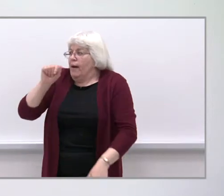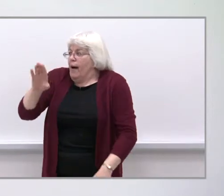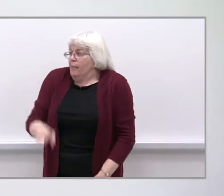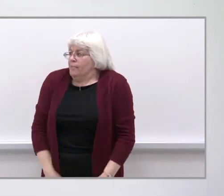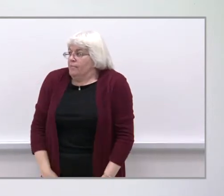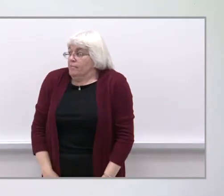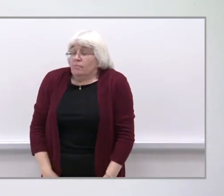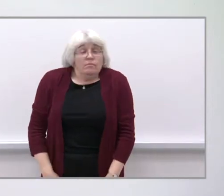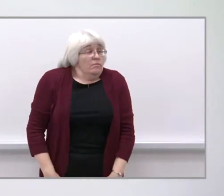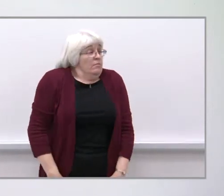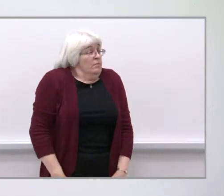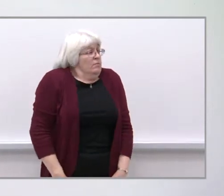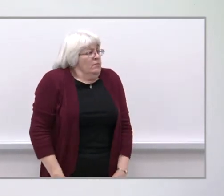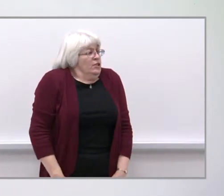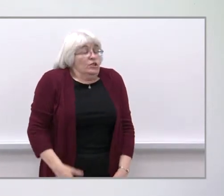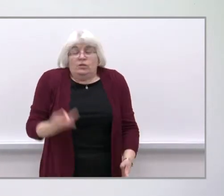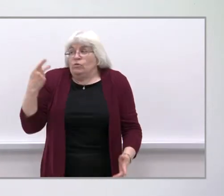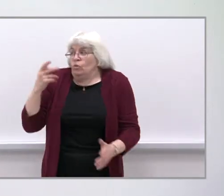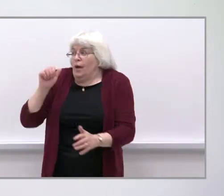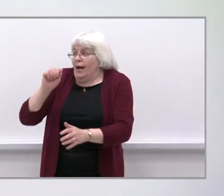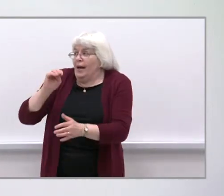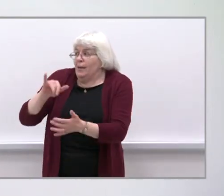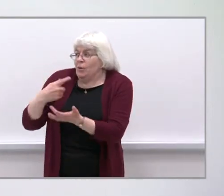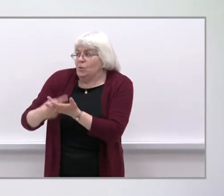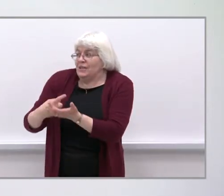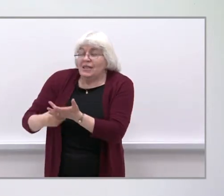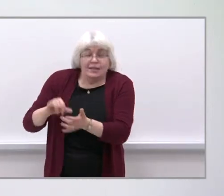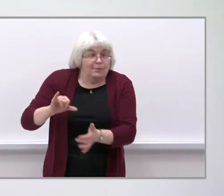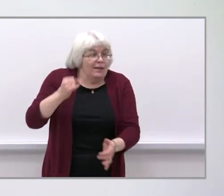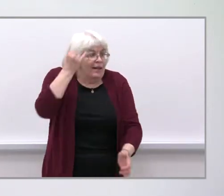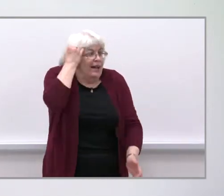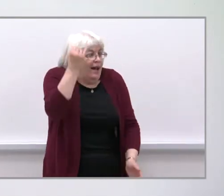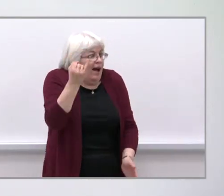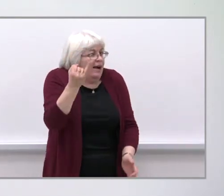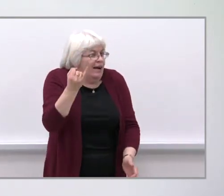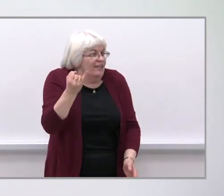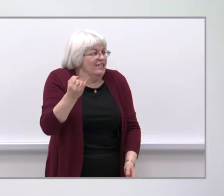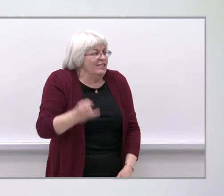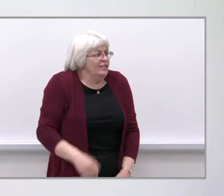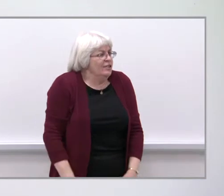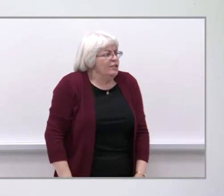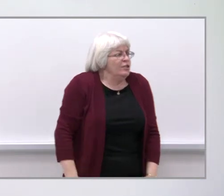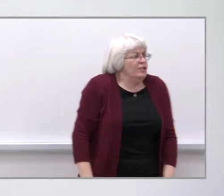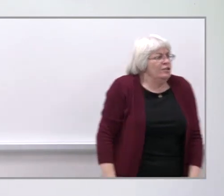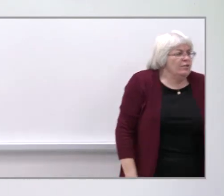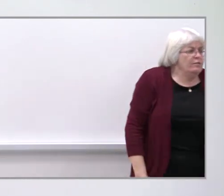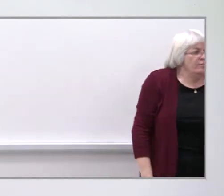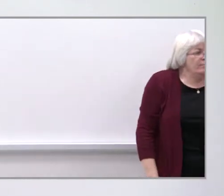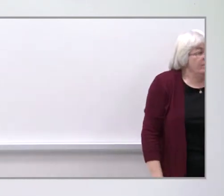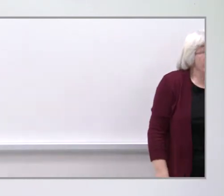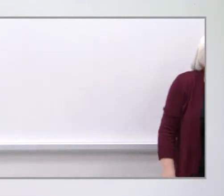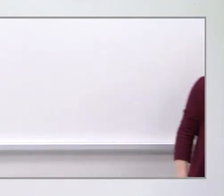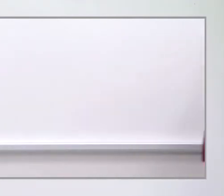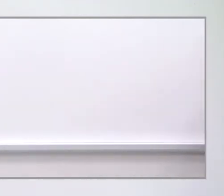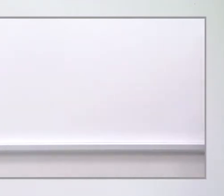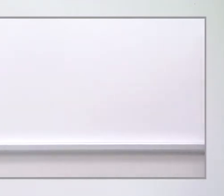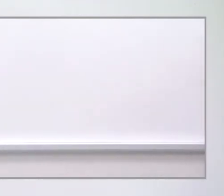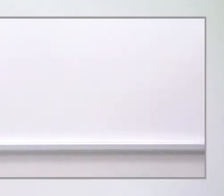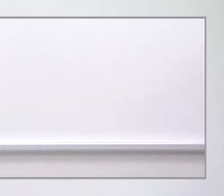then this way we can have maybe a computer lab and we can answer the questions, help them with the interpretation of those questions.